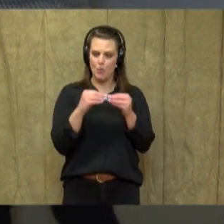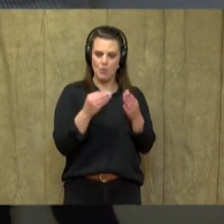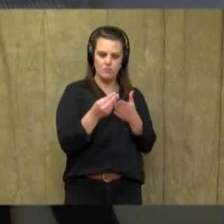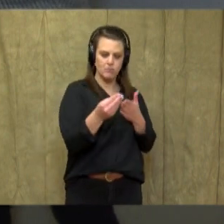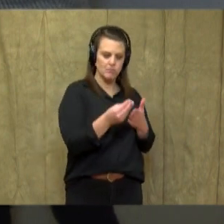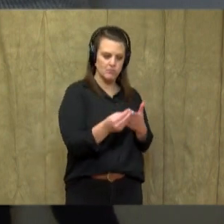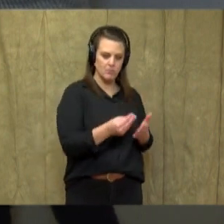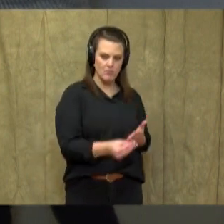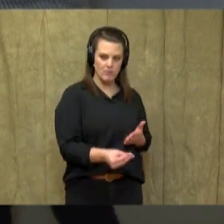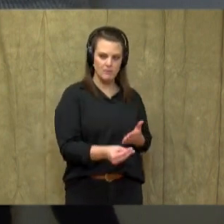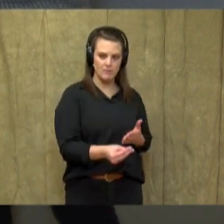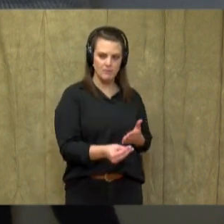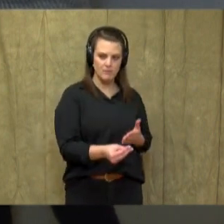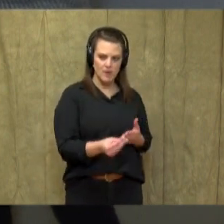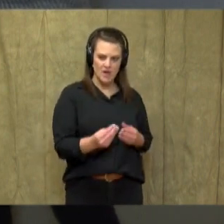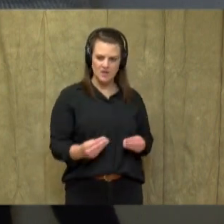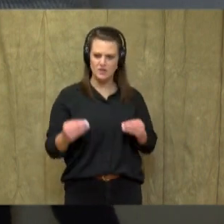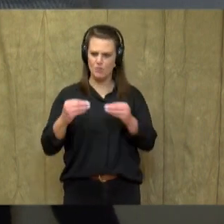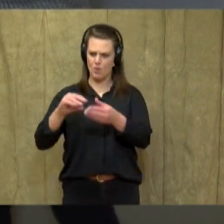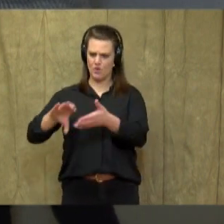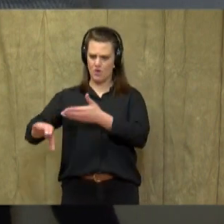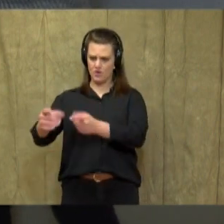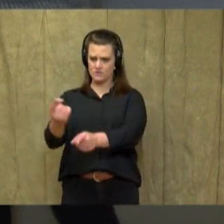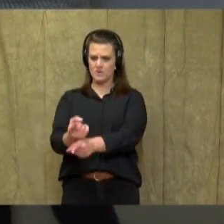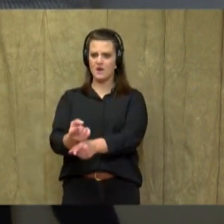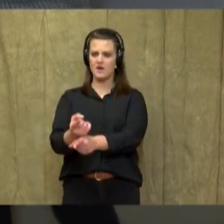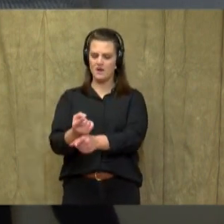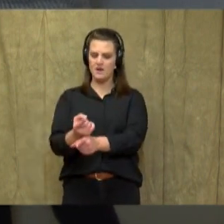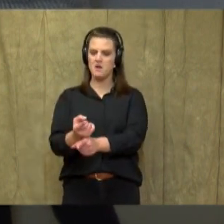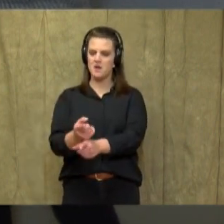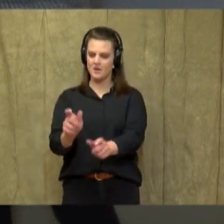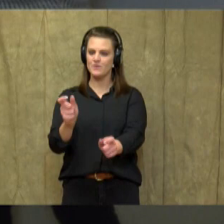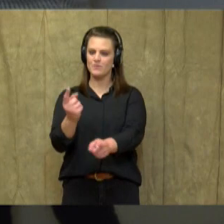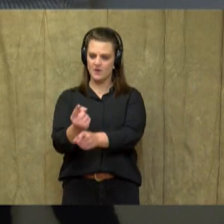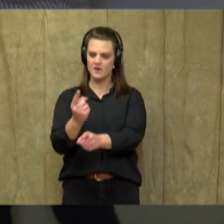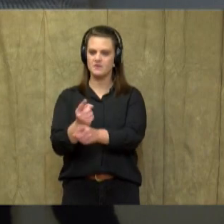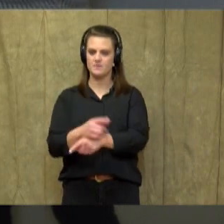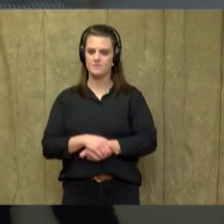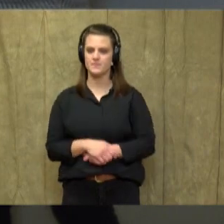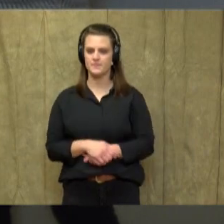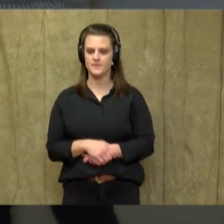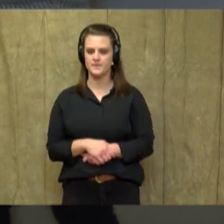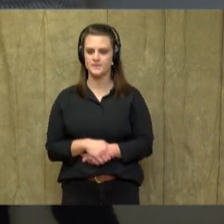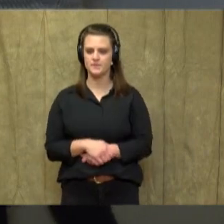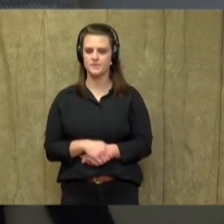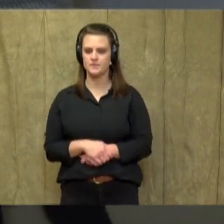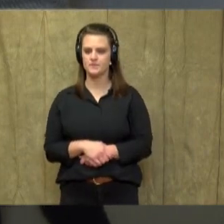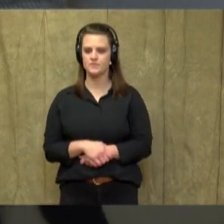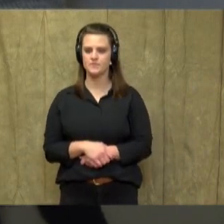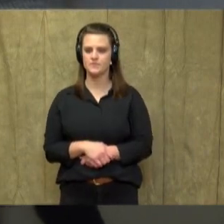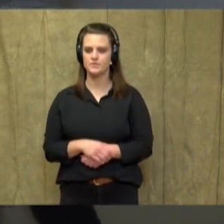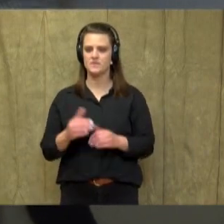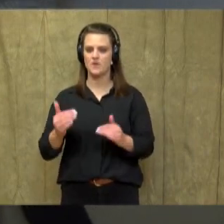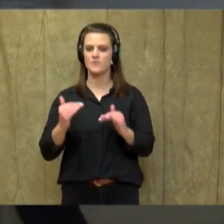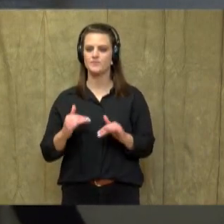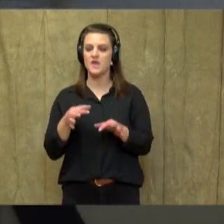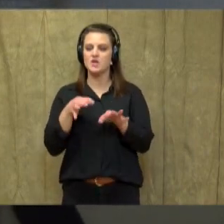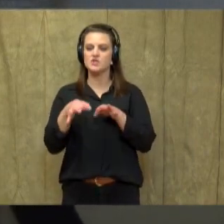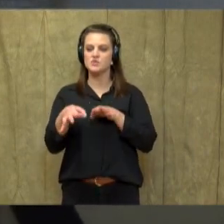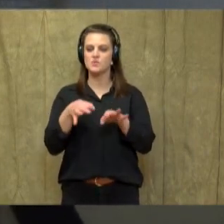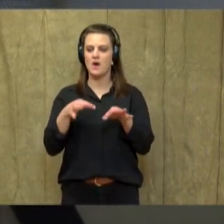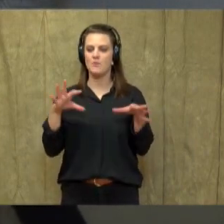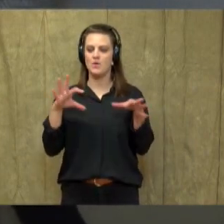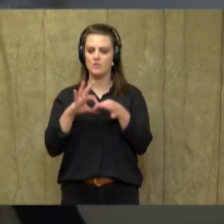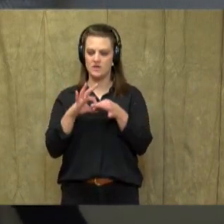we have, yeah, the more baseball cards we have? That's exactly right. Yeah. All right, so it says, describe the